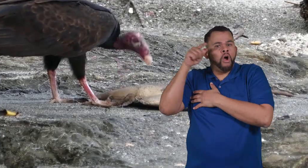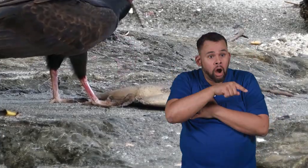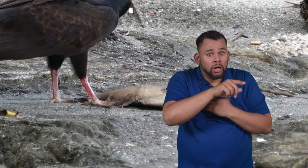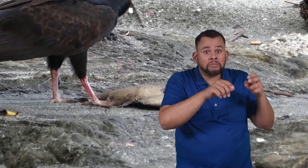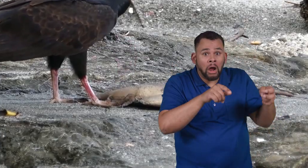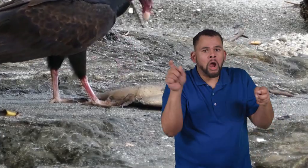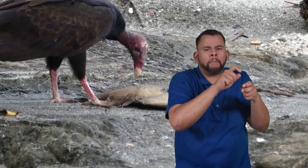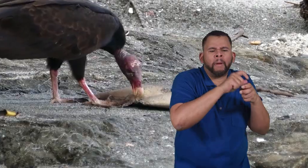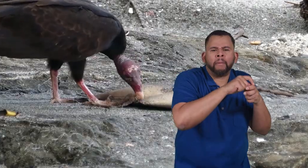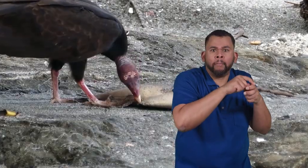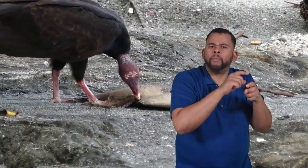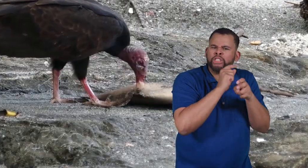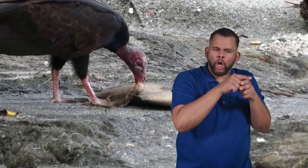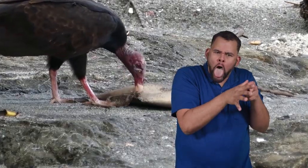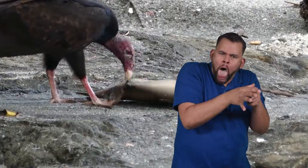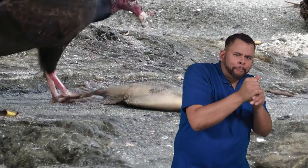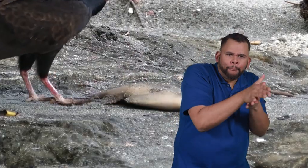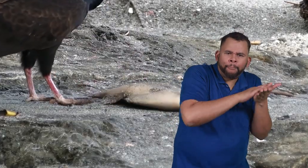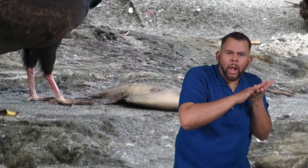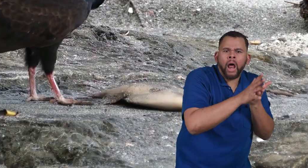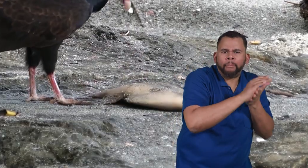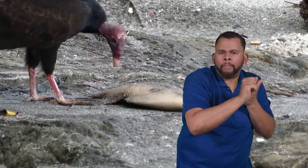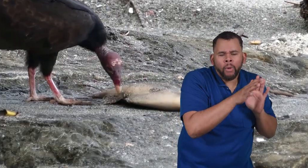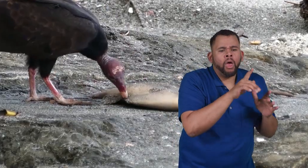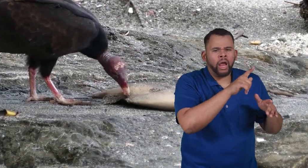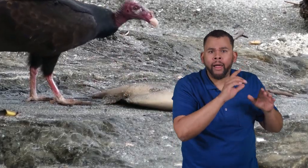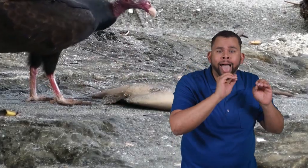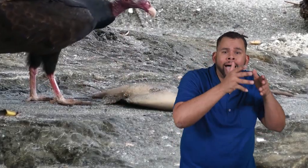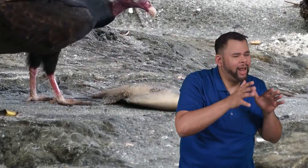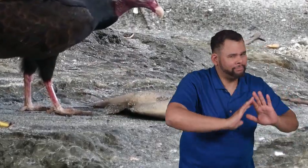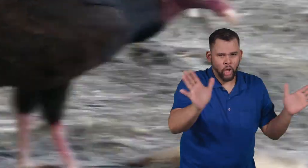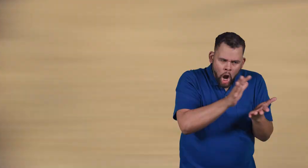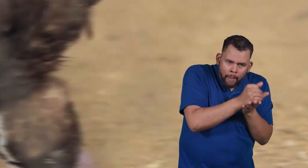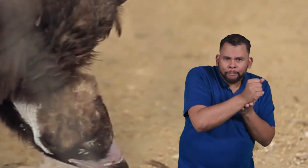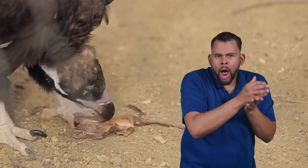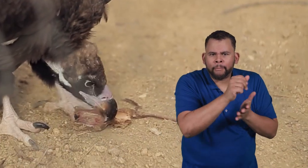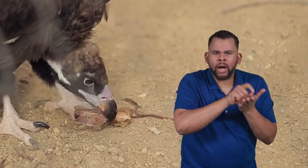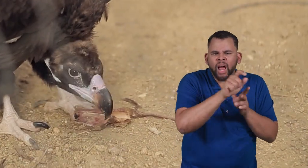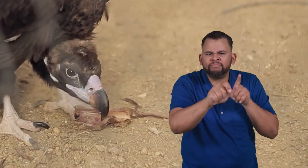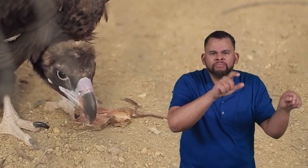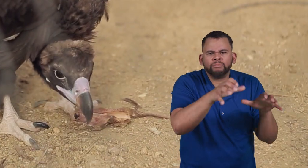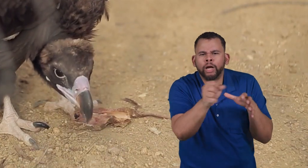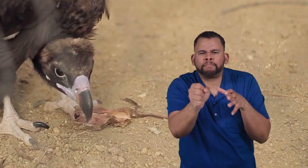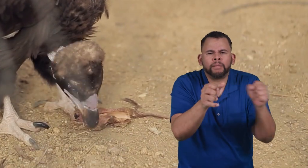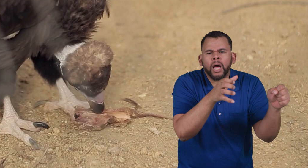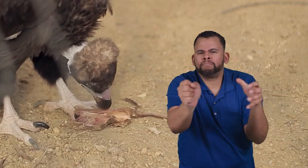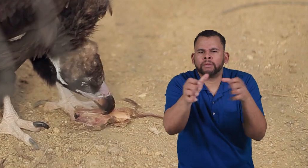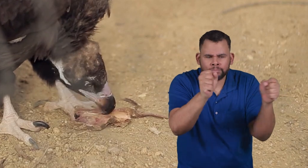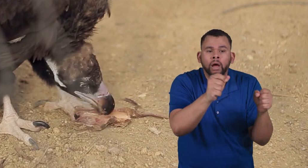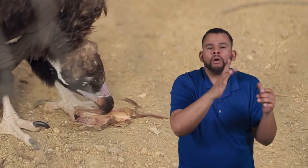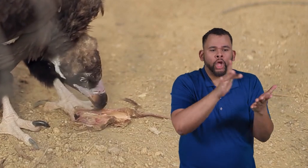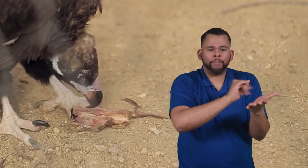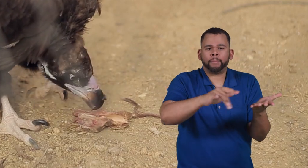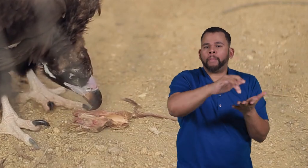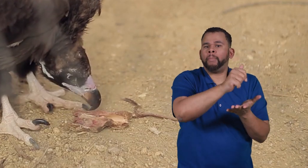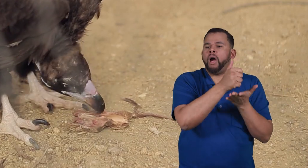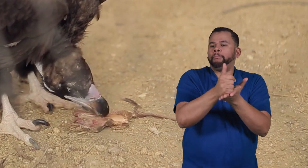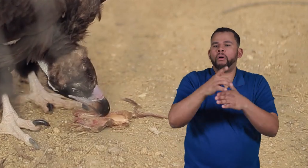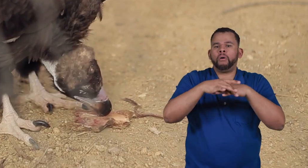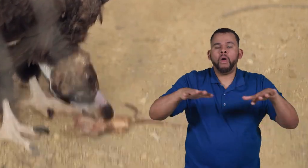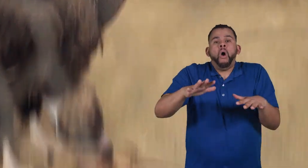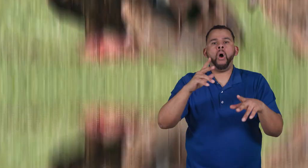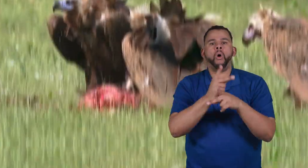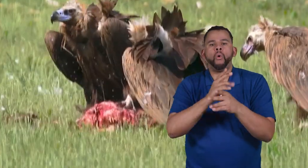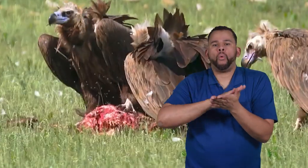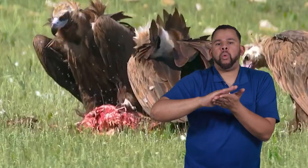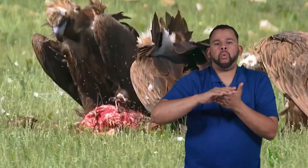find these dead animals and consume them so that they don't go to waste. They turn them into essential nutrients that return to